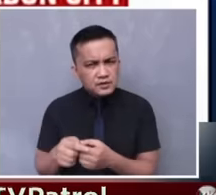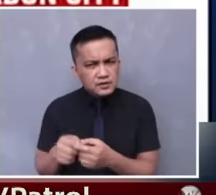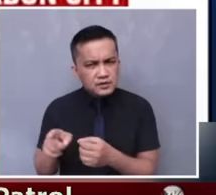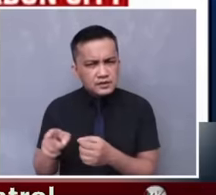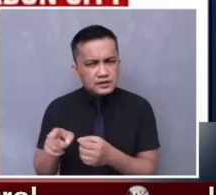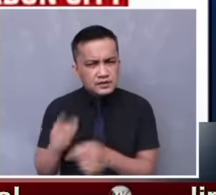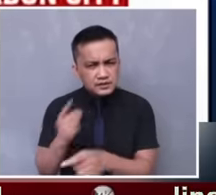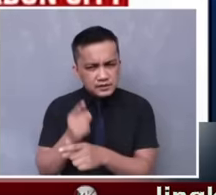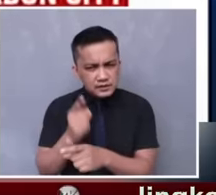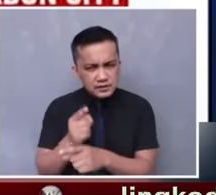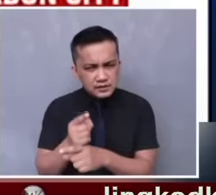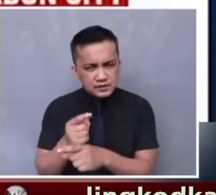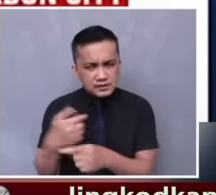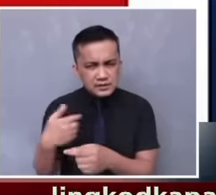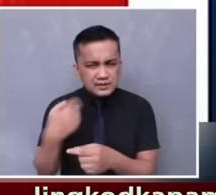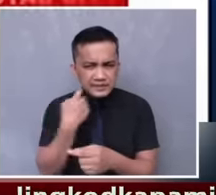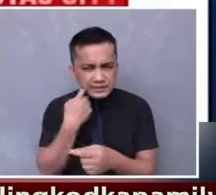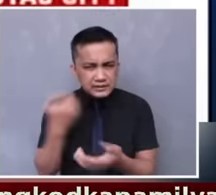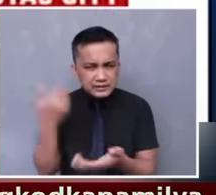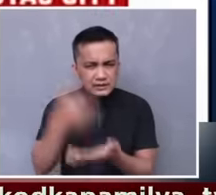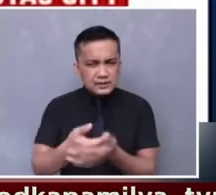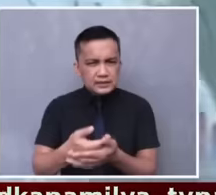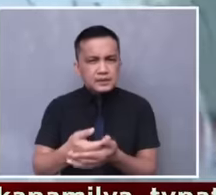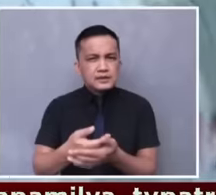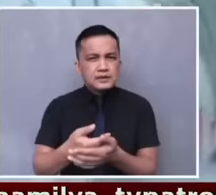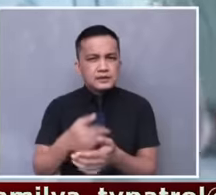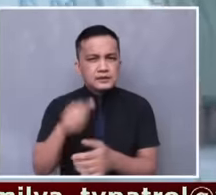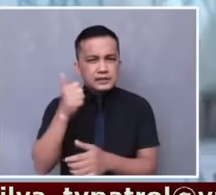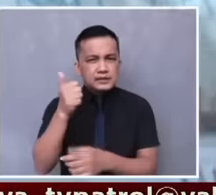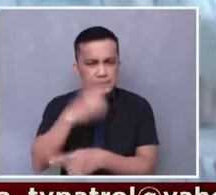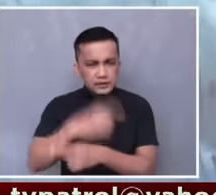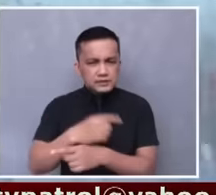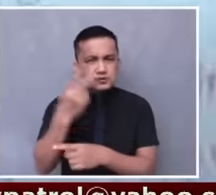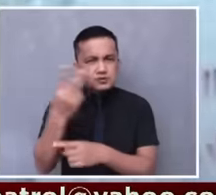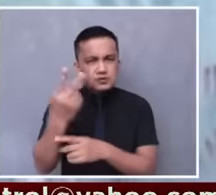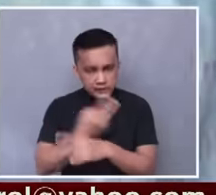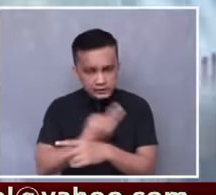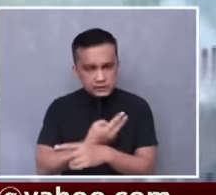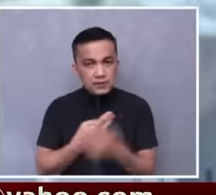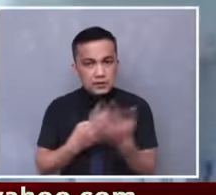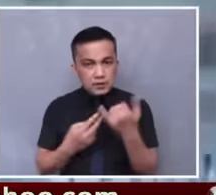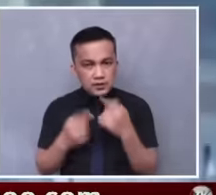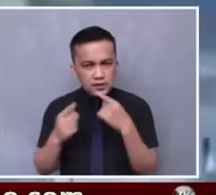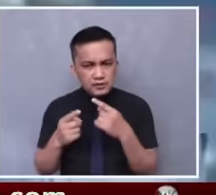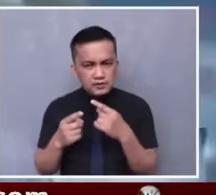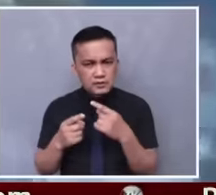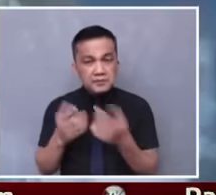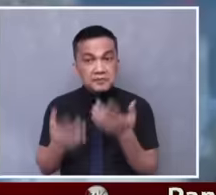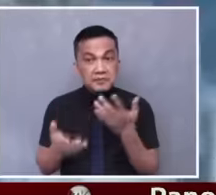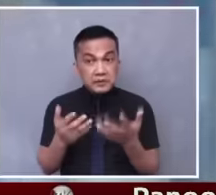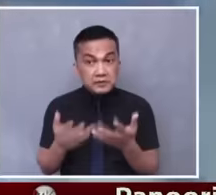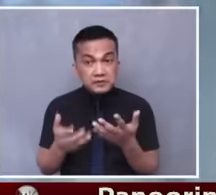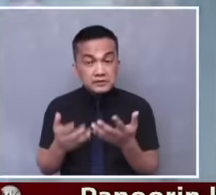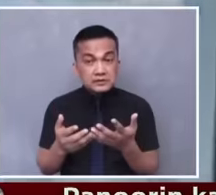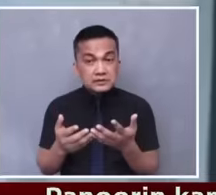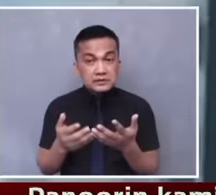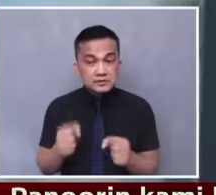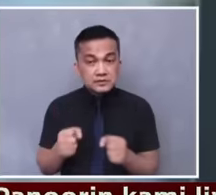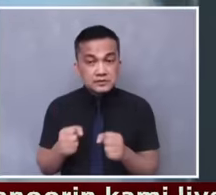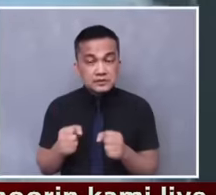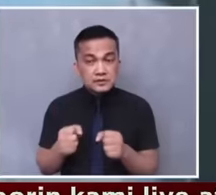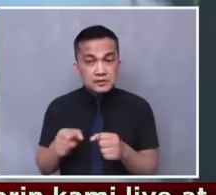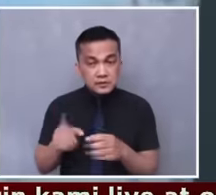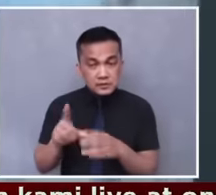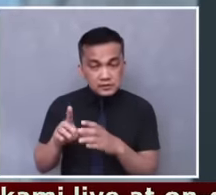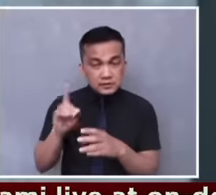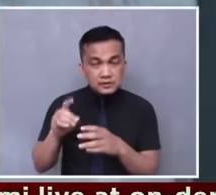arrivals during the last 10 days or 2 weeks because the likelihood of detecting the Omicron virus will be